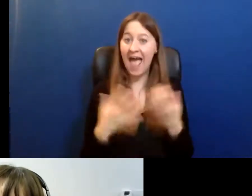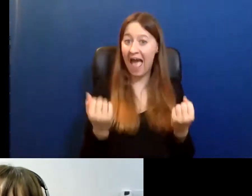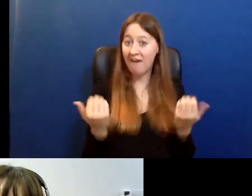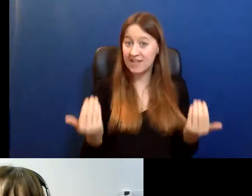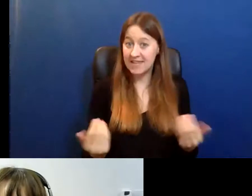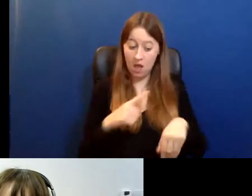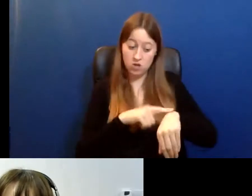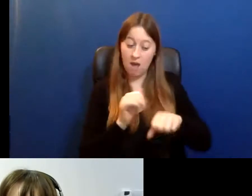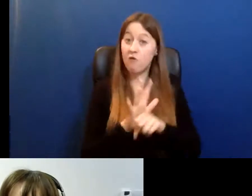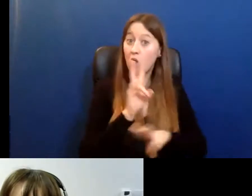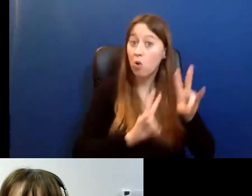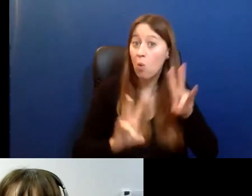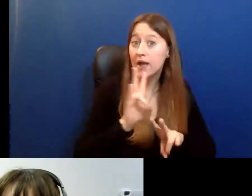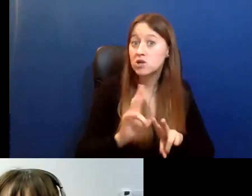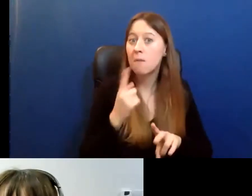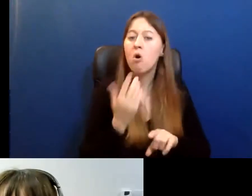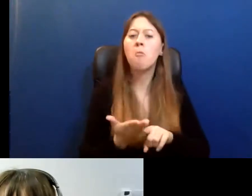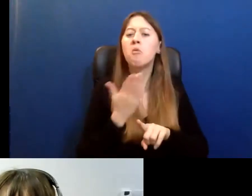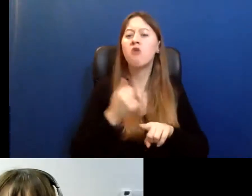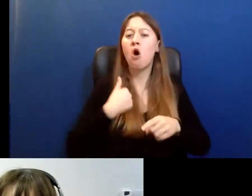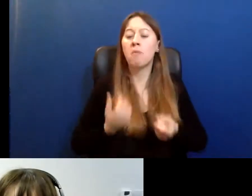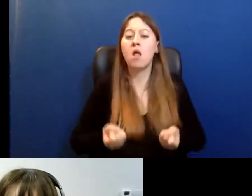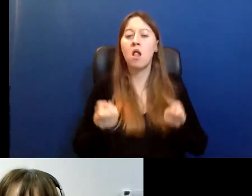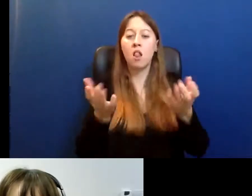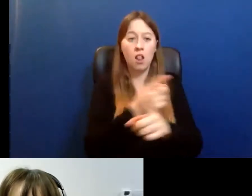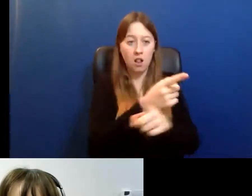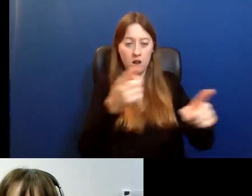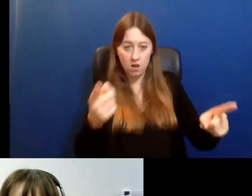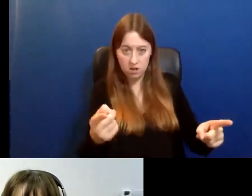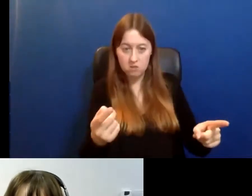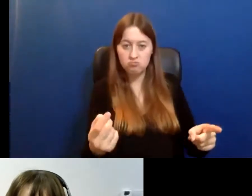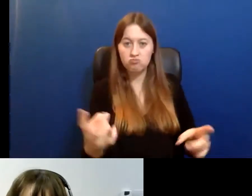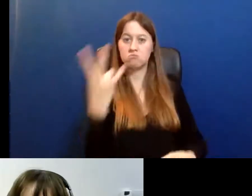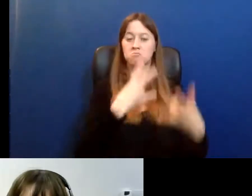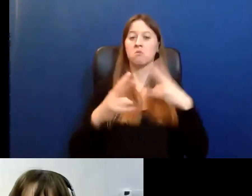and maybe perhaps just before I open it to the floor, generally,